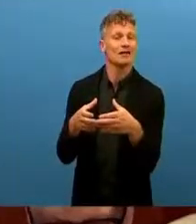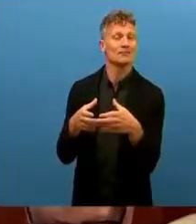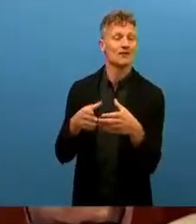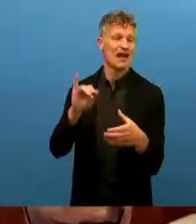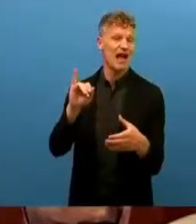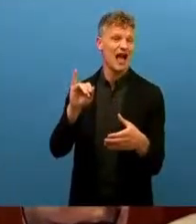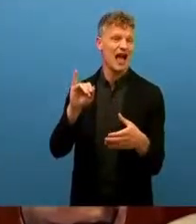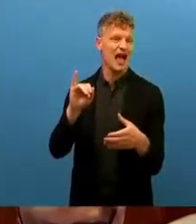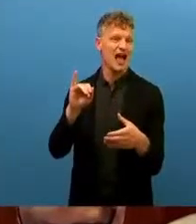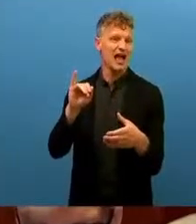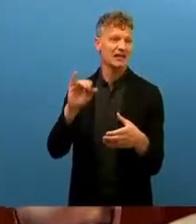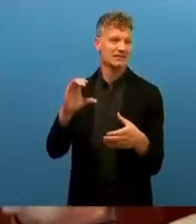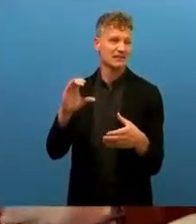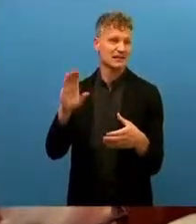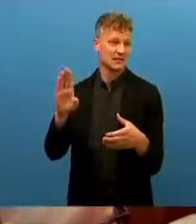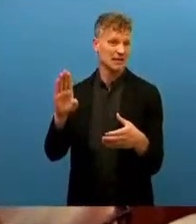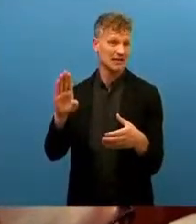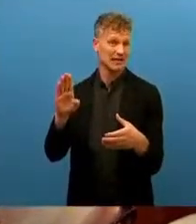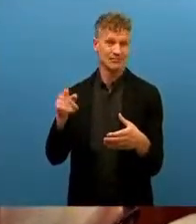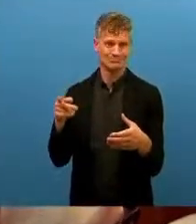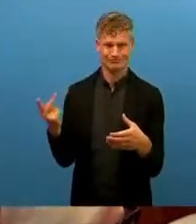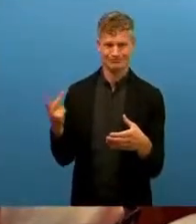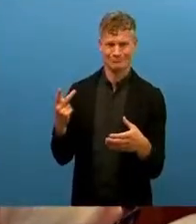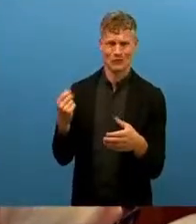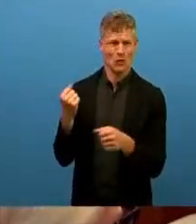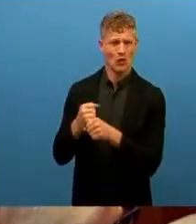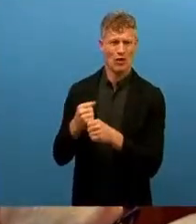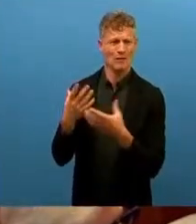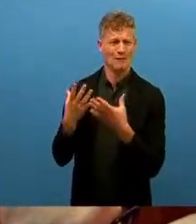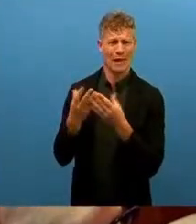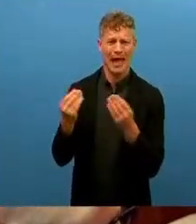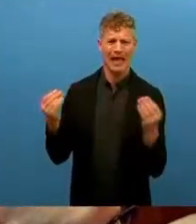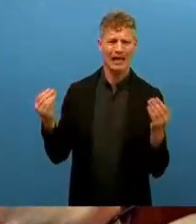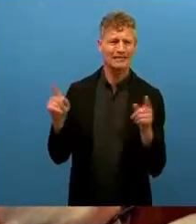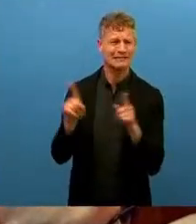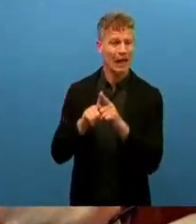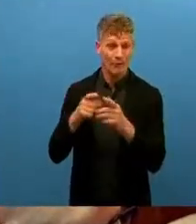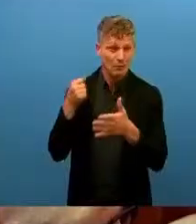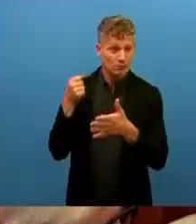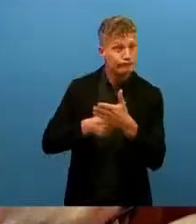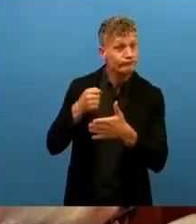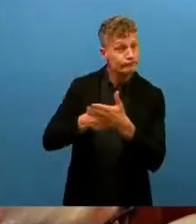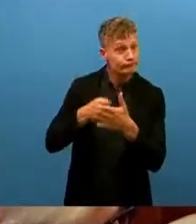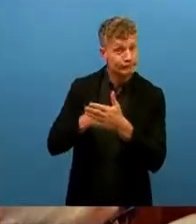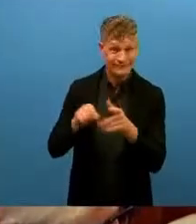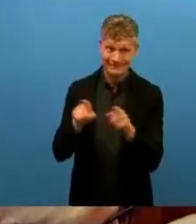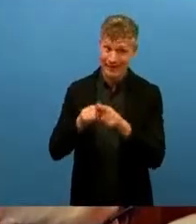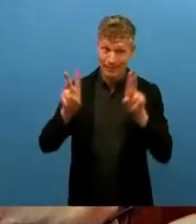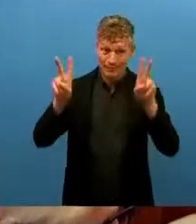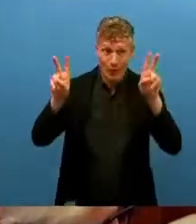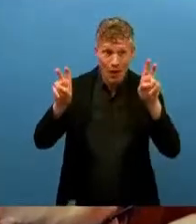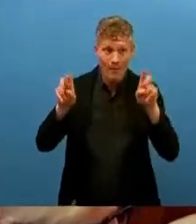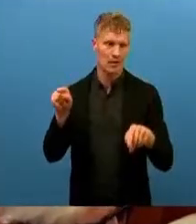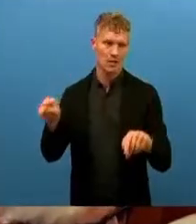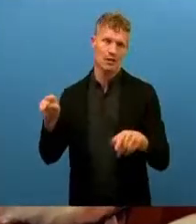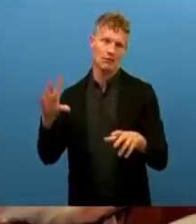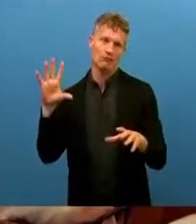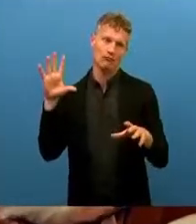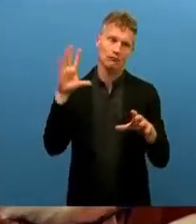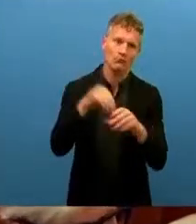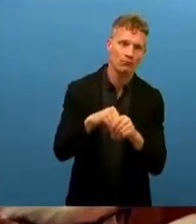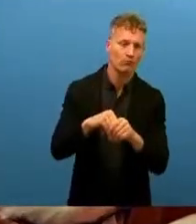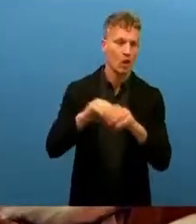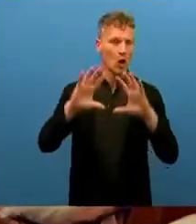together, not only on this participation process, but who has also contributed to this global indigenous